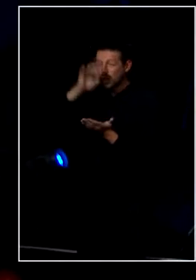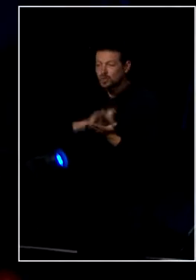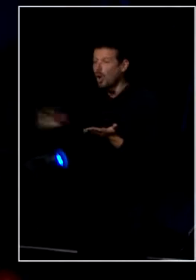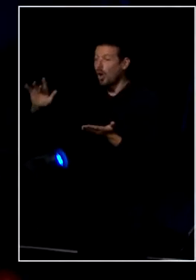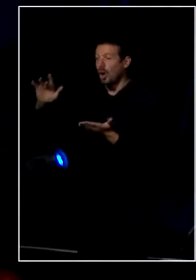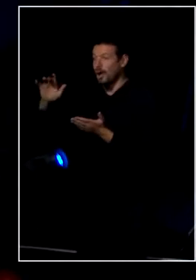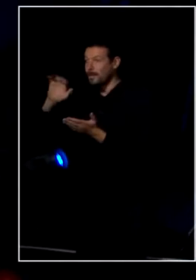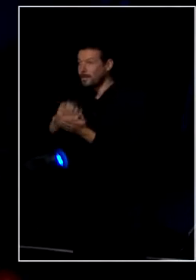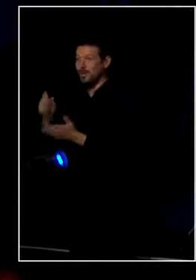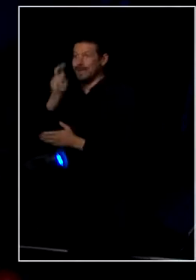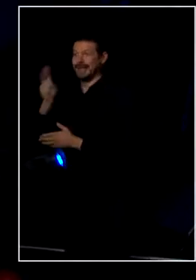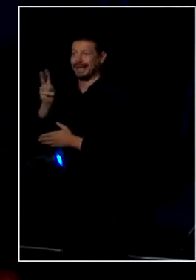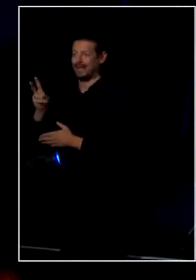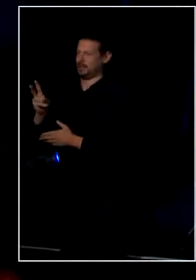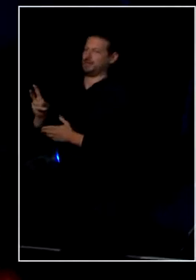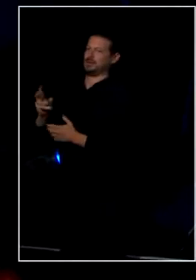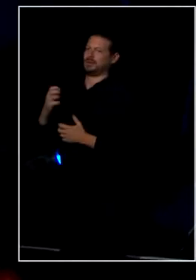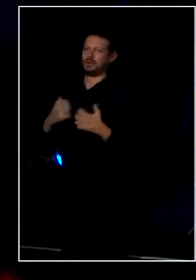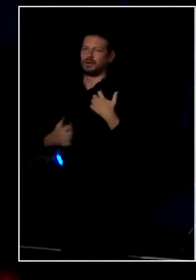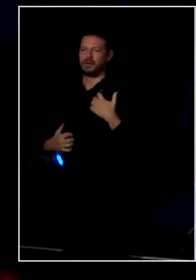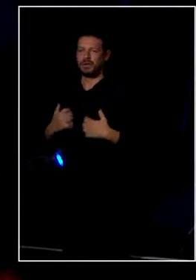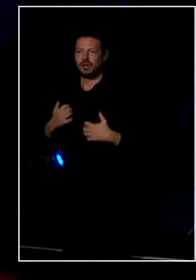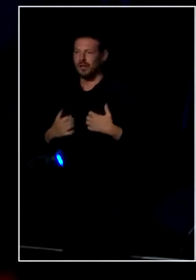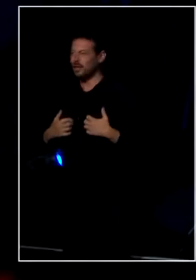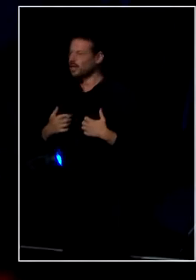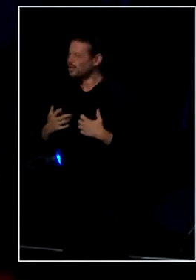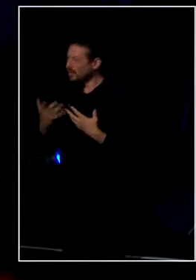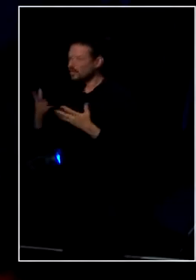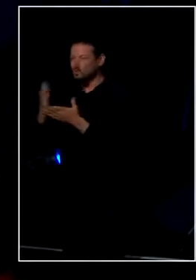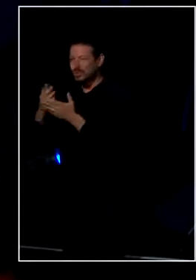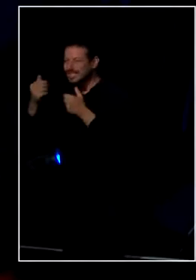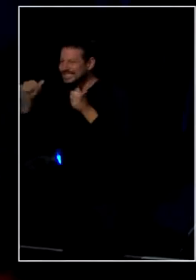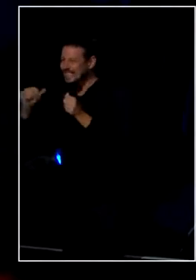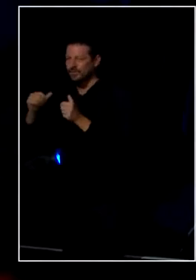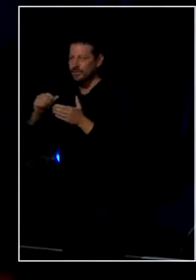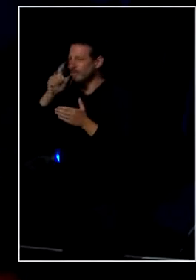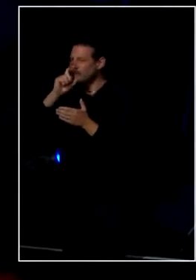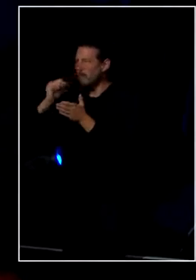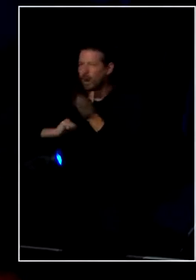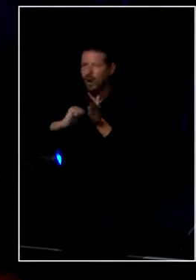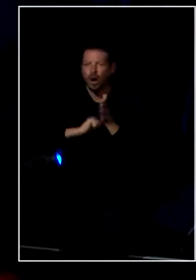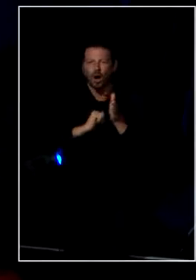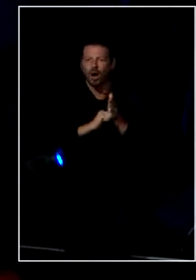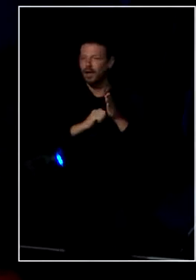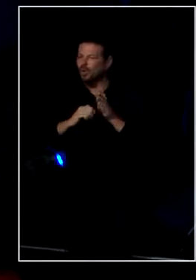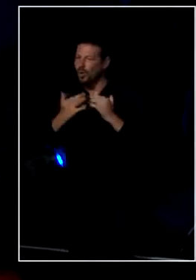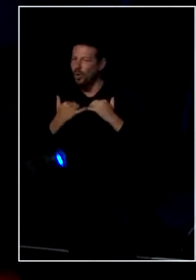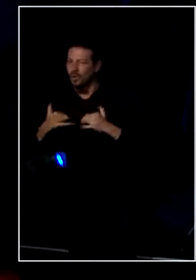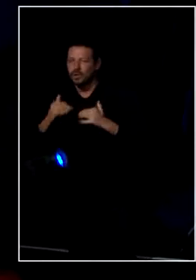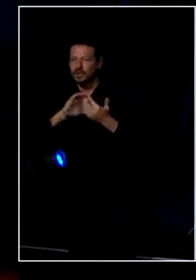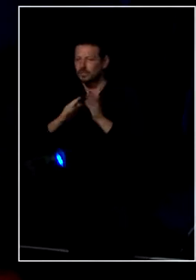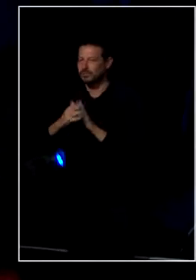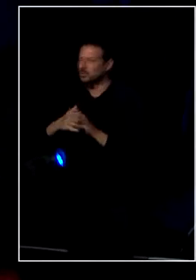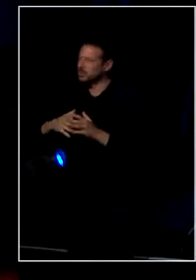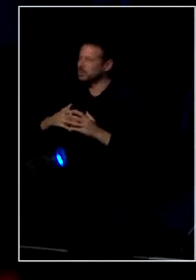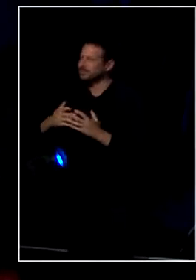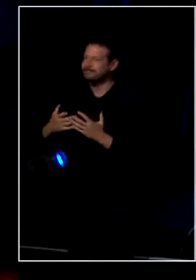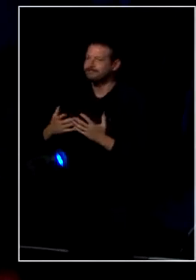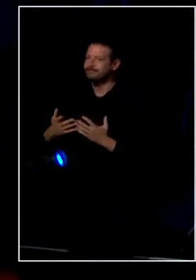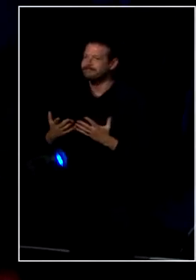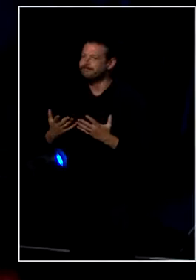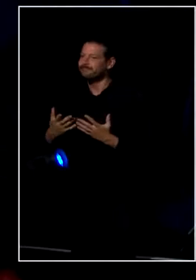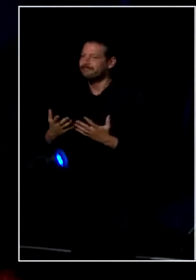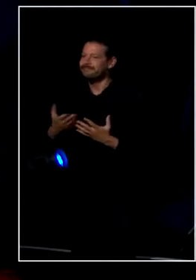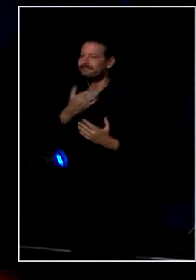successful, there is an absolutely huge audience and community that wants to read these stories. Let's get it to a